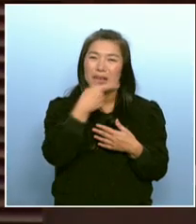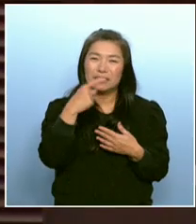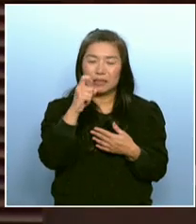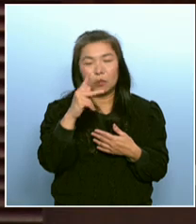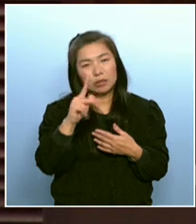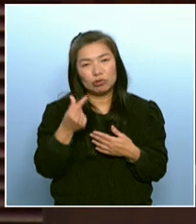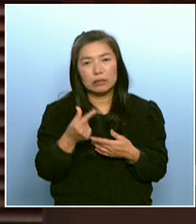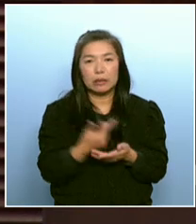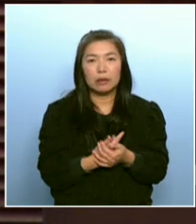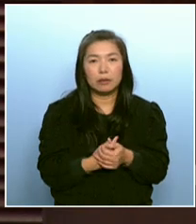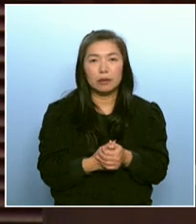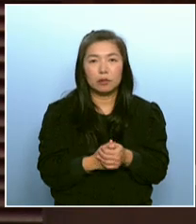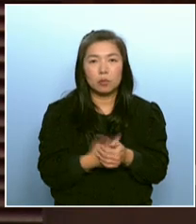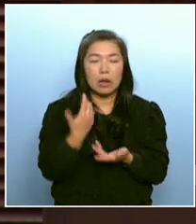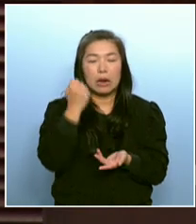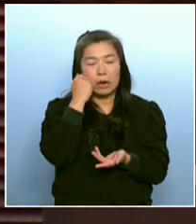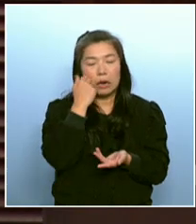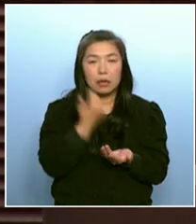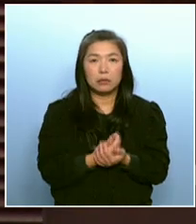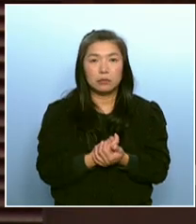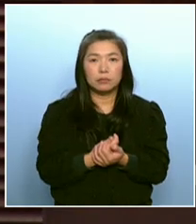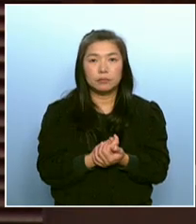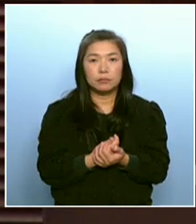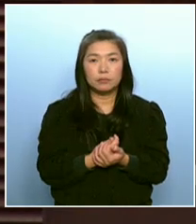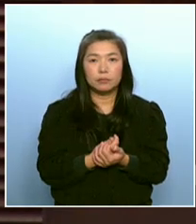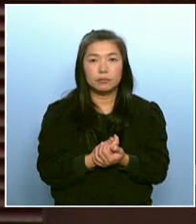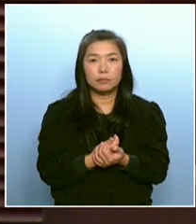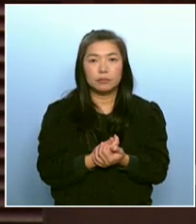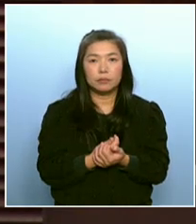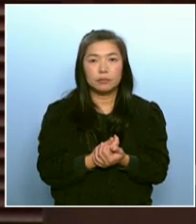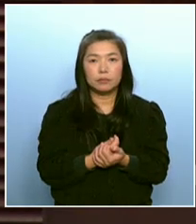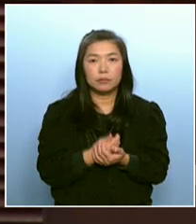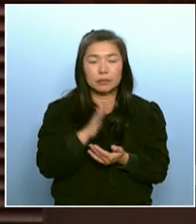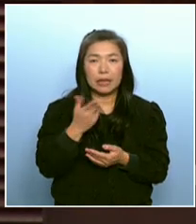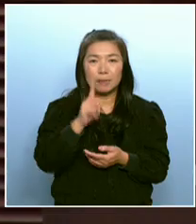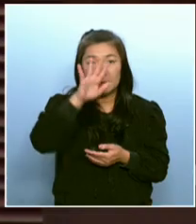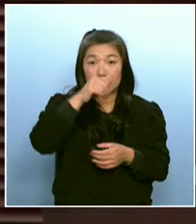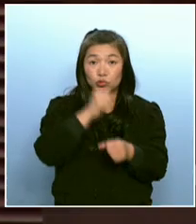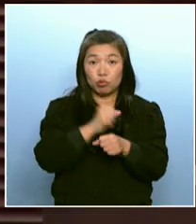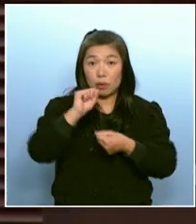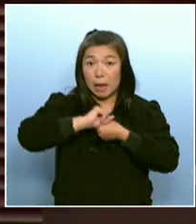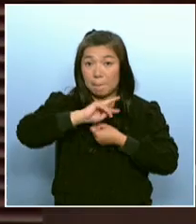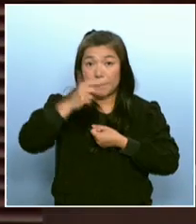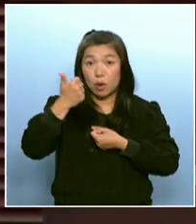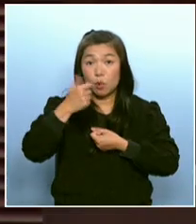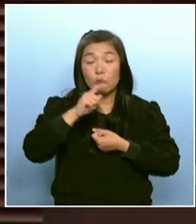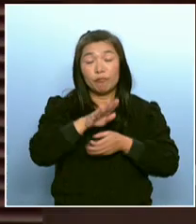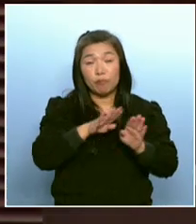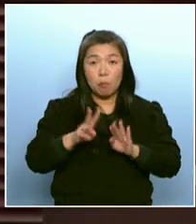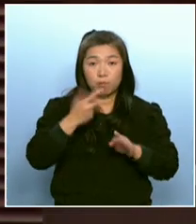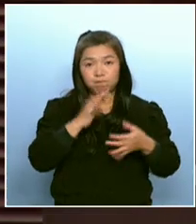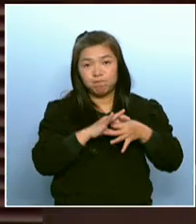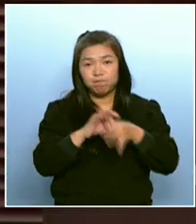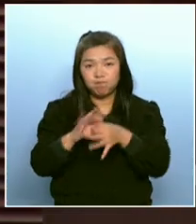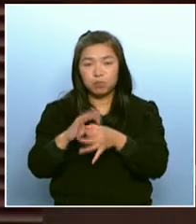We might need carers who can hold these babies, and they may be very heavy, like 10